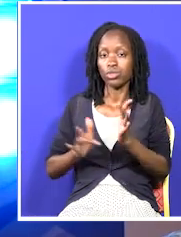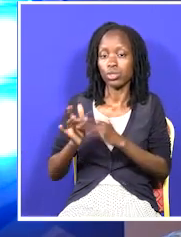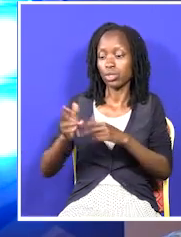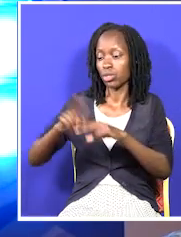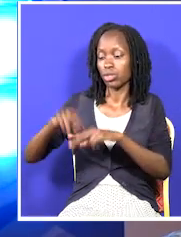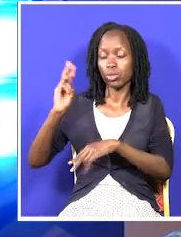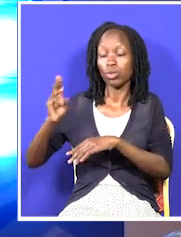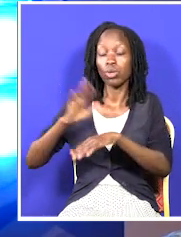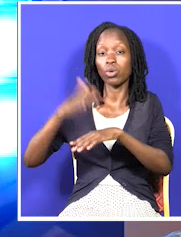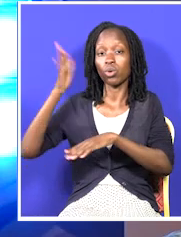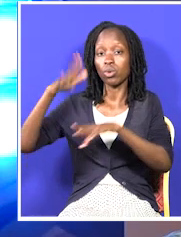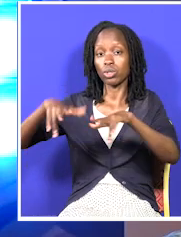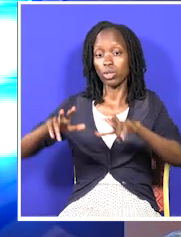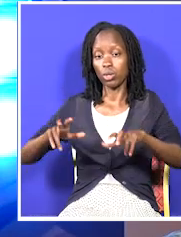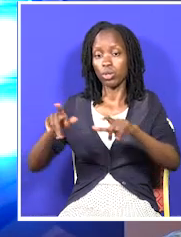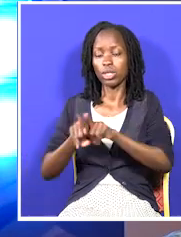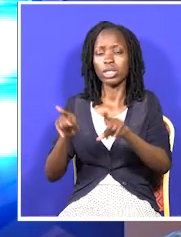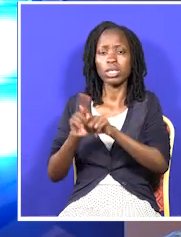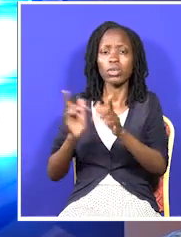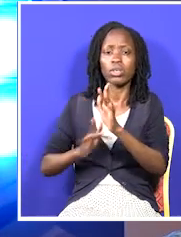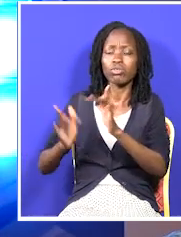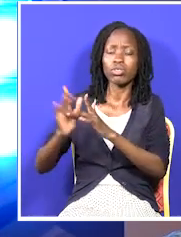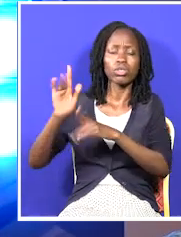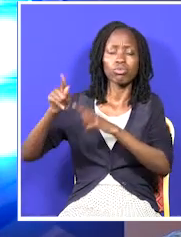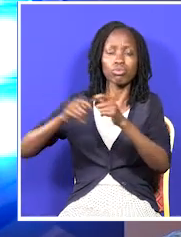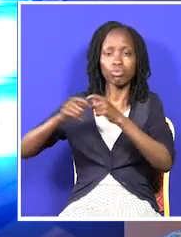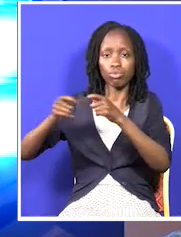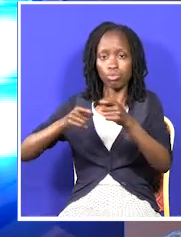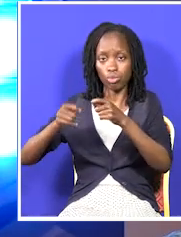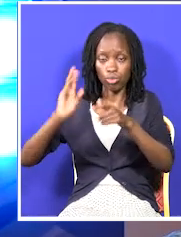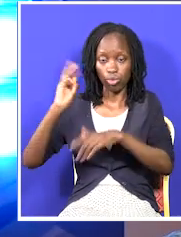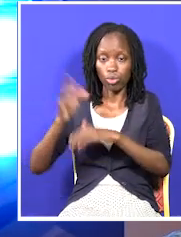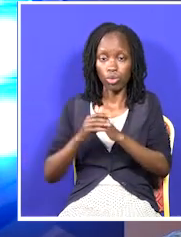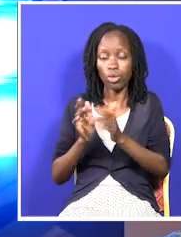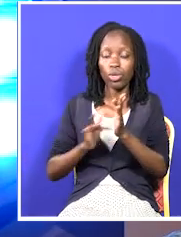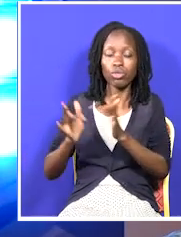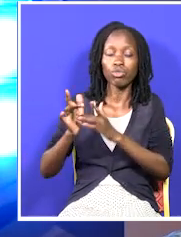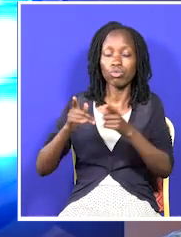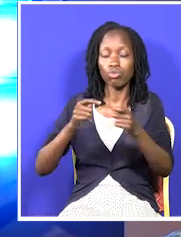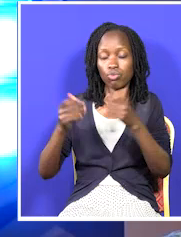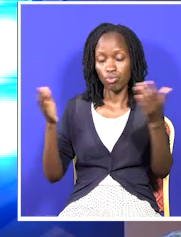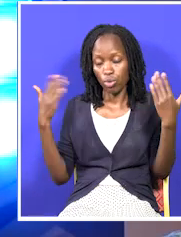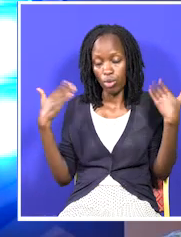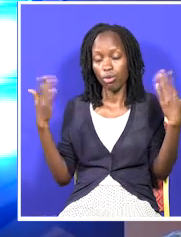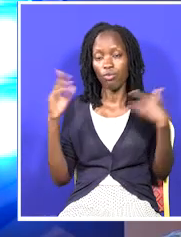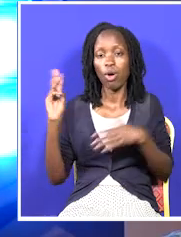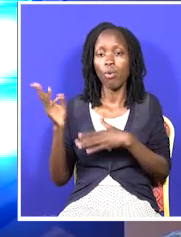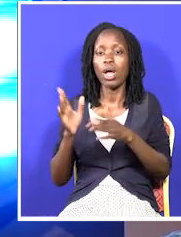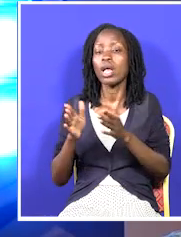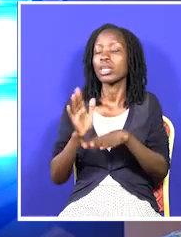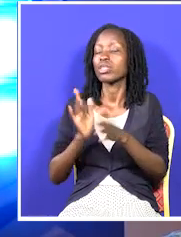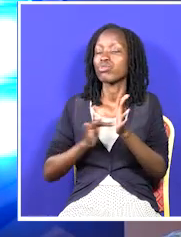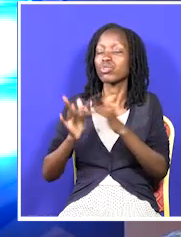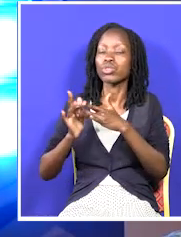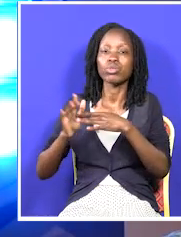Jesus will be sitting on God's throne, and he will be ruling, you know? He will be reigning forever. He will be called a